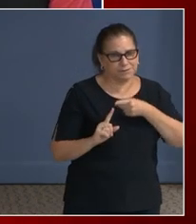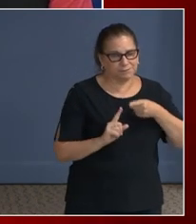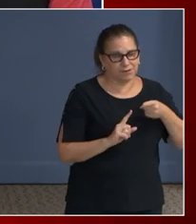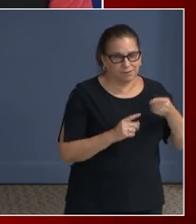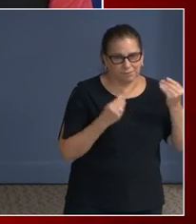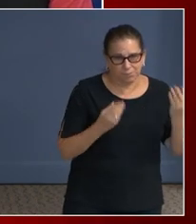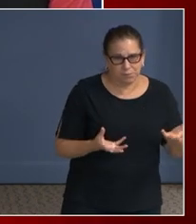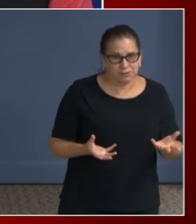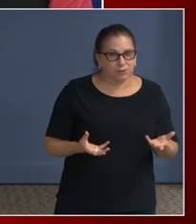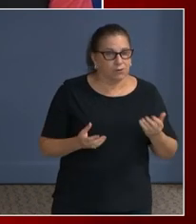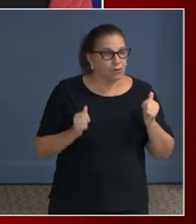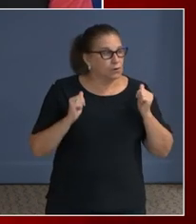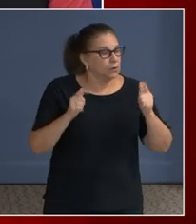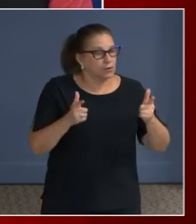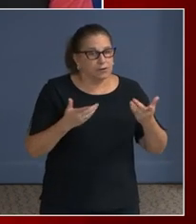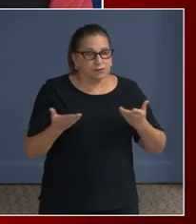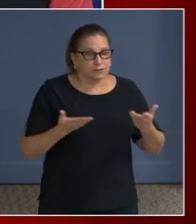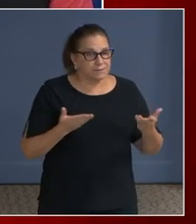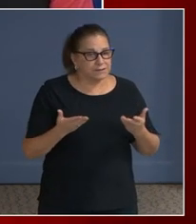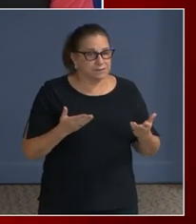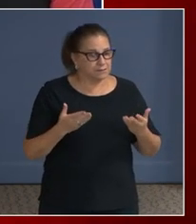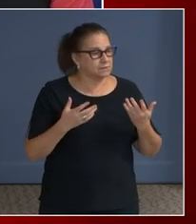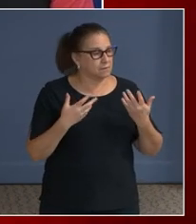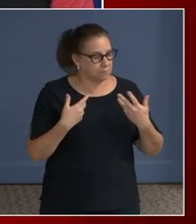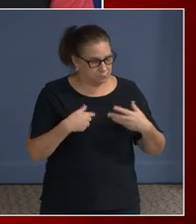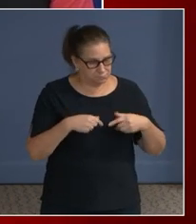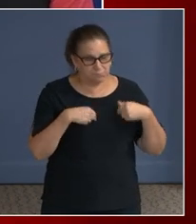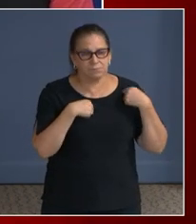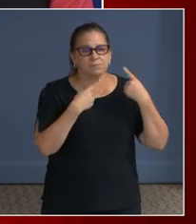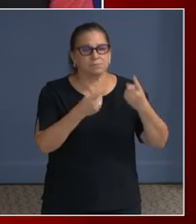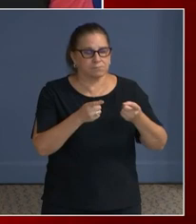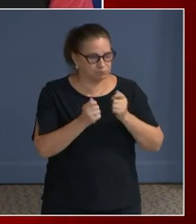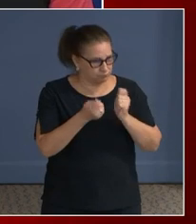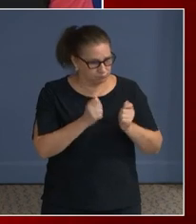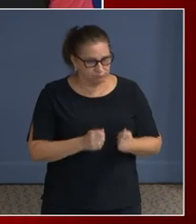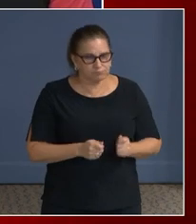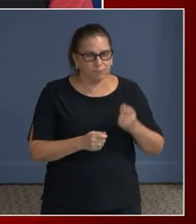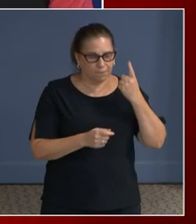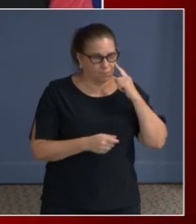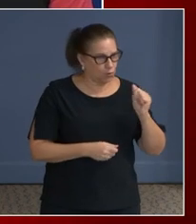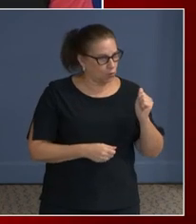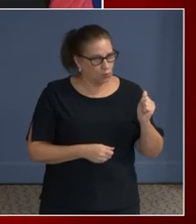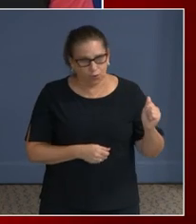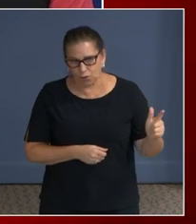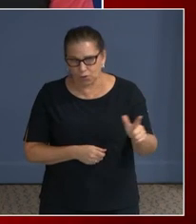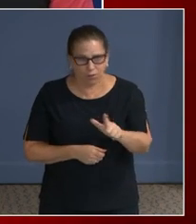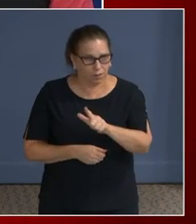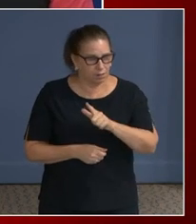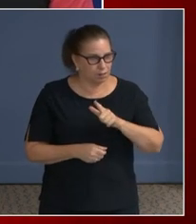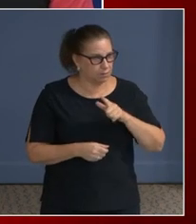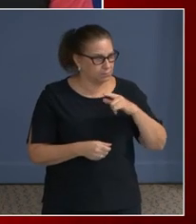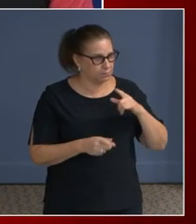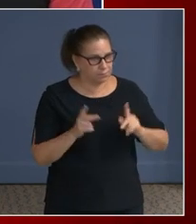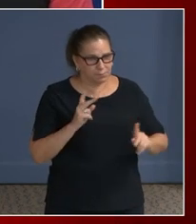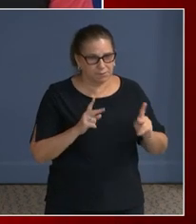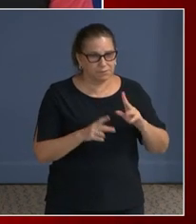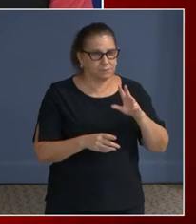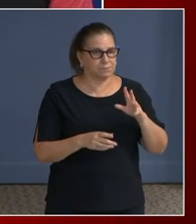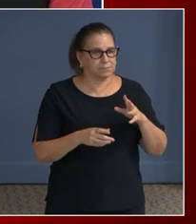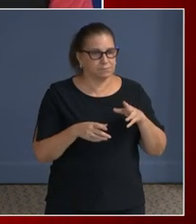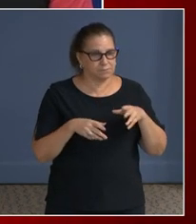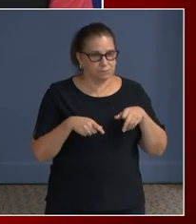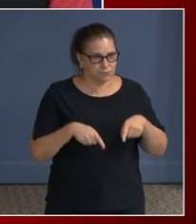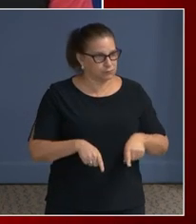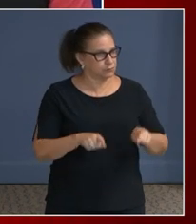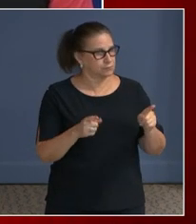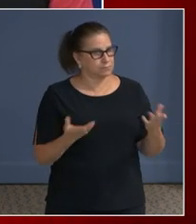of the services have been adjusted to keep people safe from COVID transmission. So I wouldn't